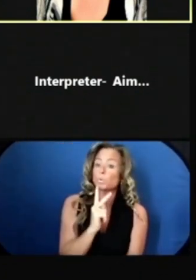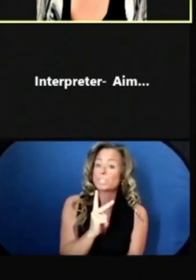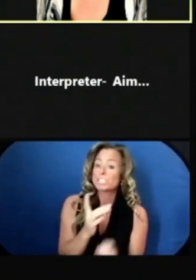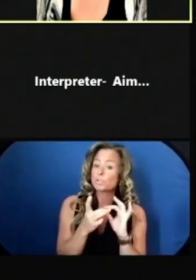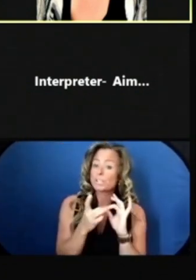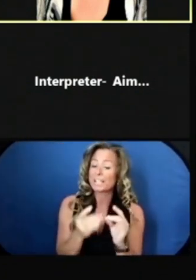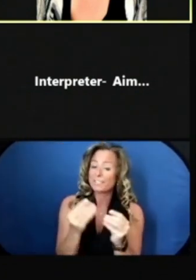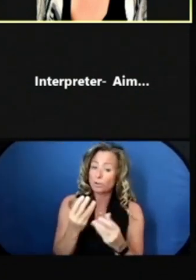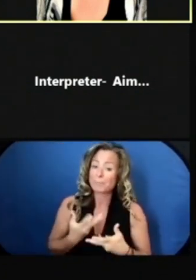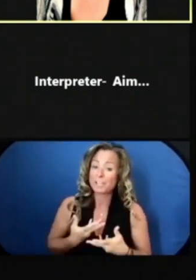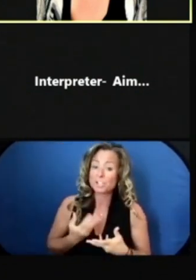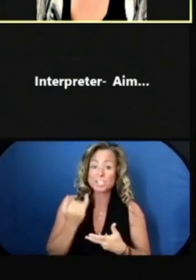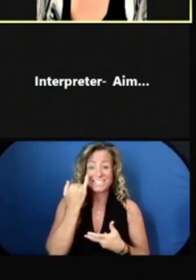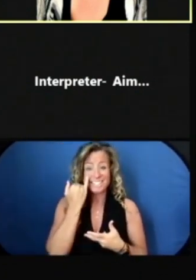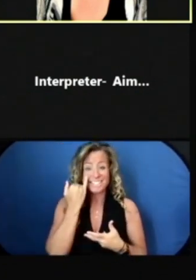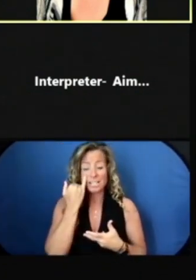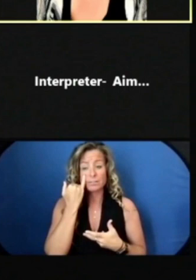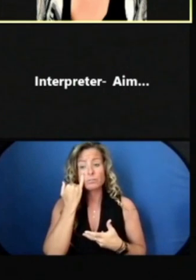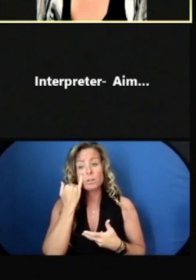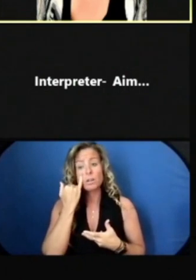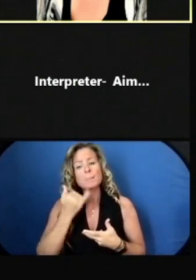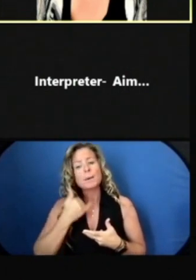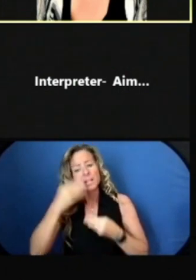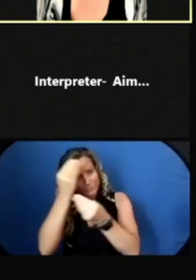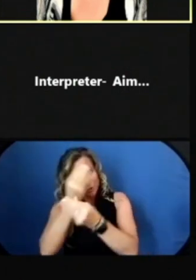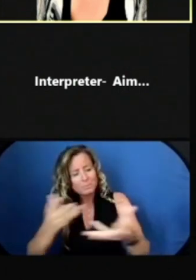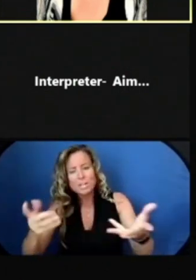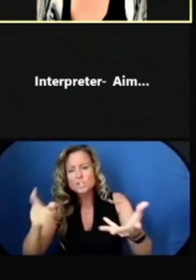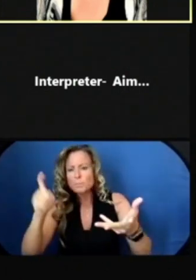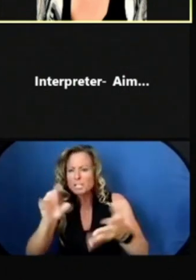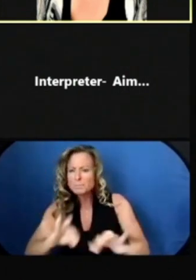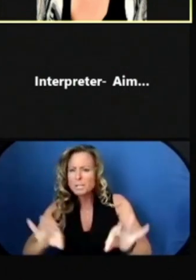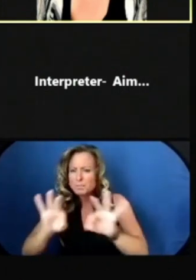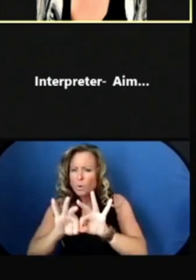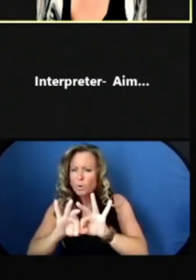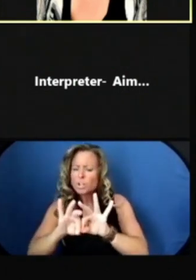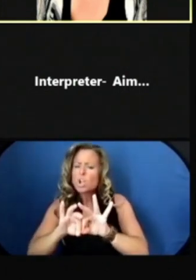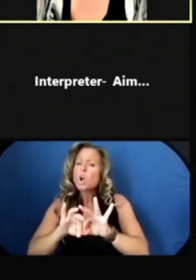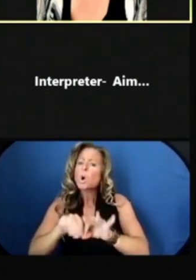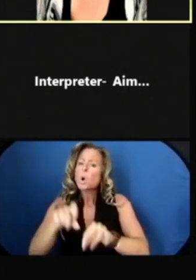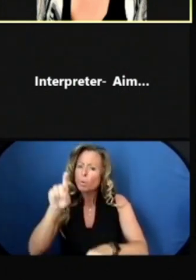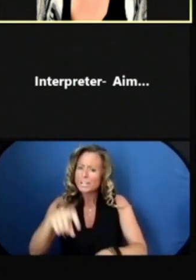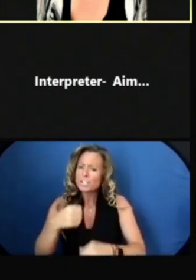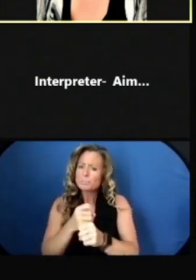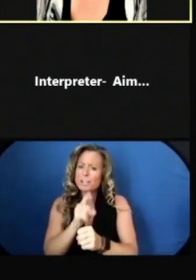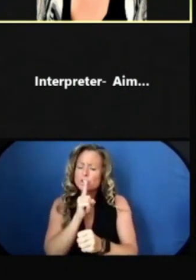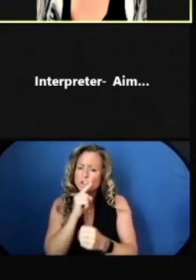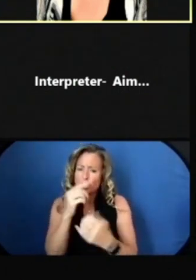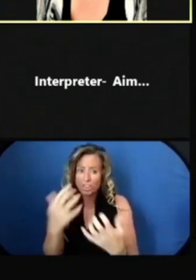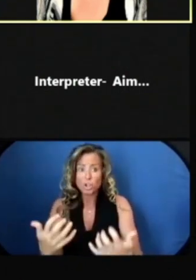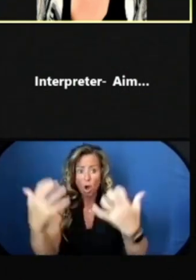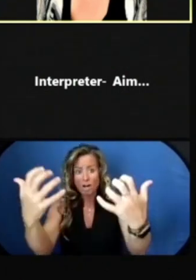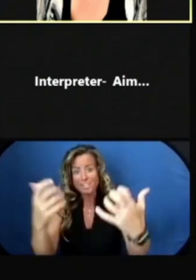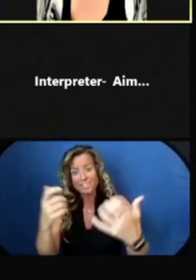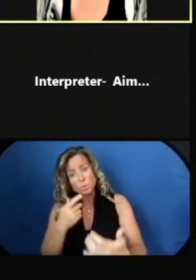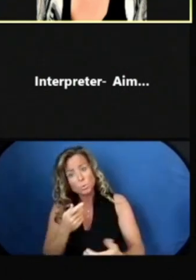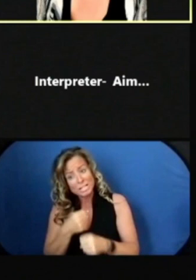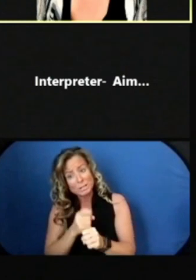information. If our message is to be meaningful, we have to meet our audience where they are right